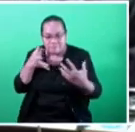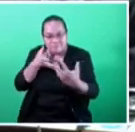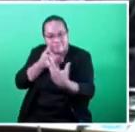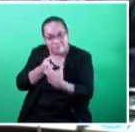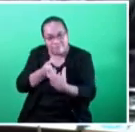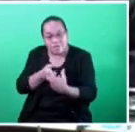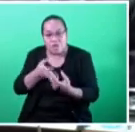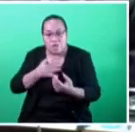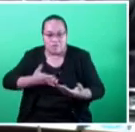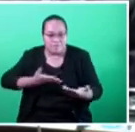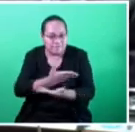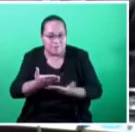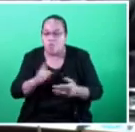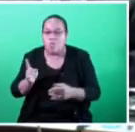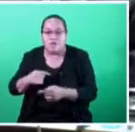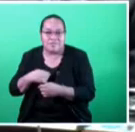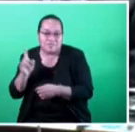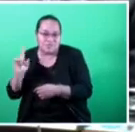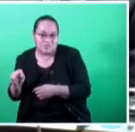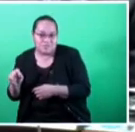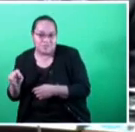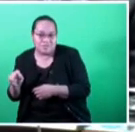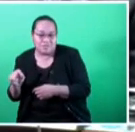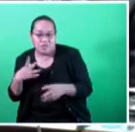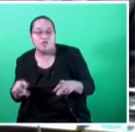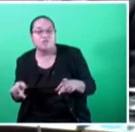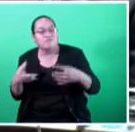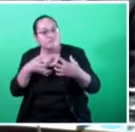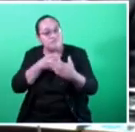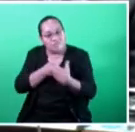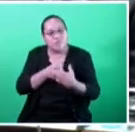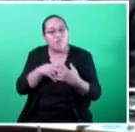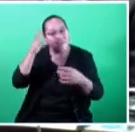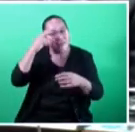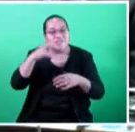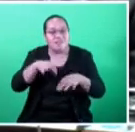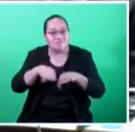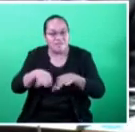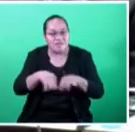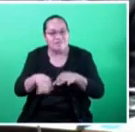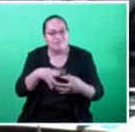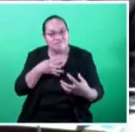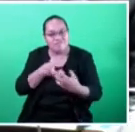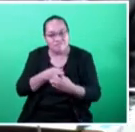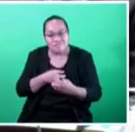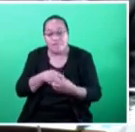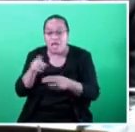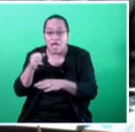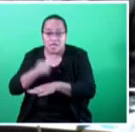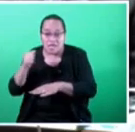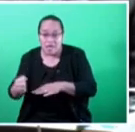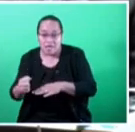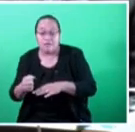and let me discuss our operations in the Department of Waterways and its synergies to national policies and plans. Mr. Speaker, the Government of Fiji's 5- and